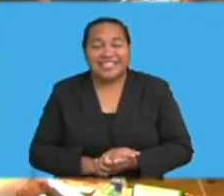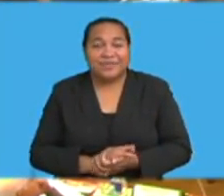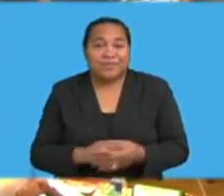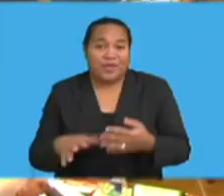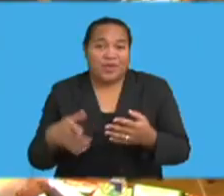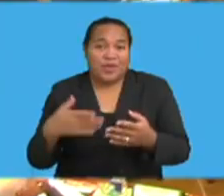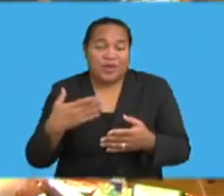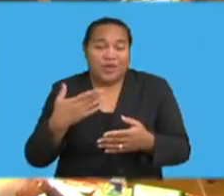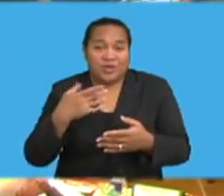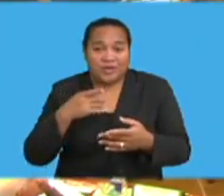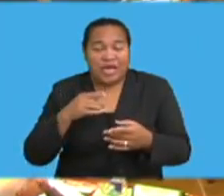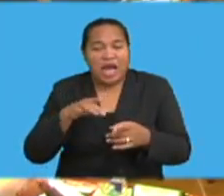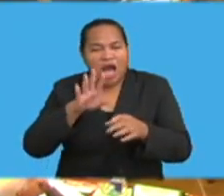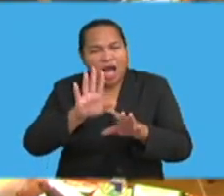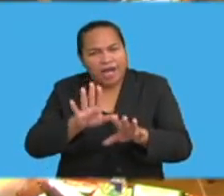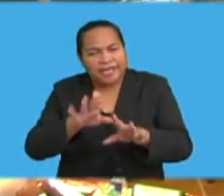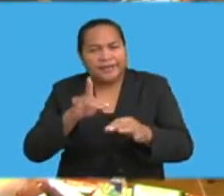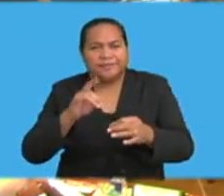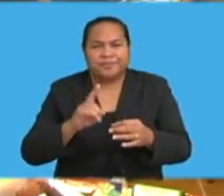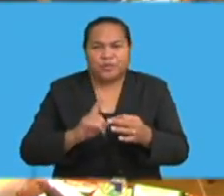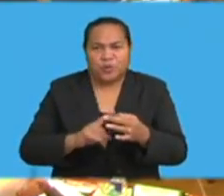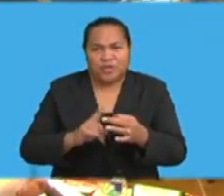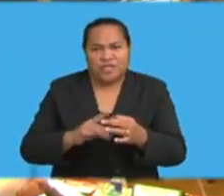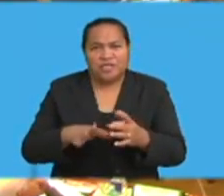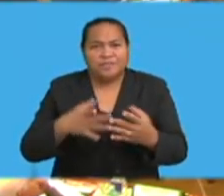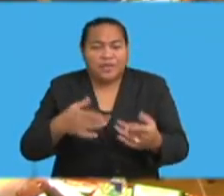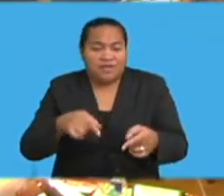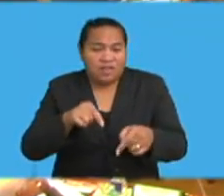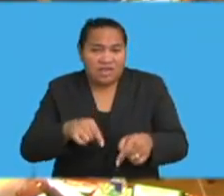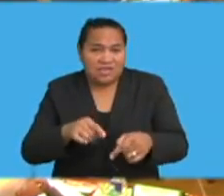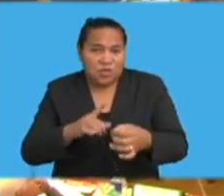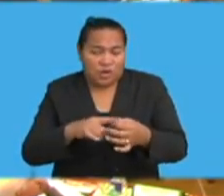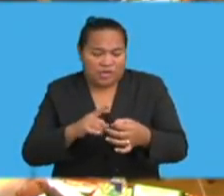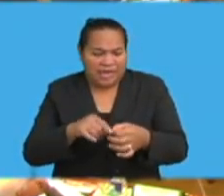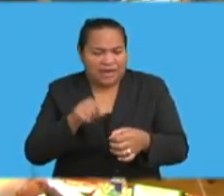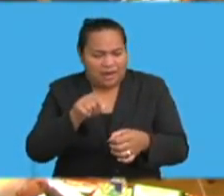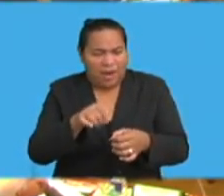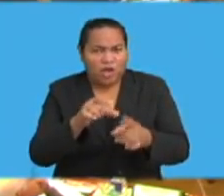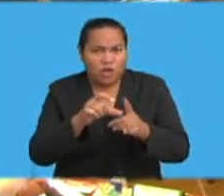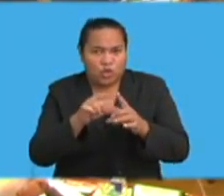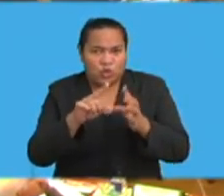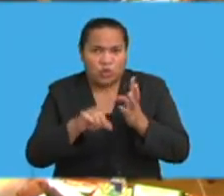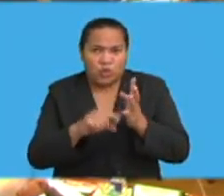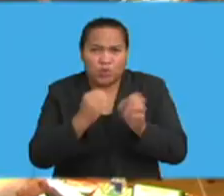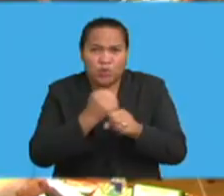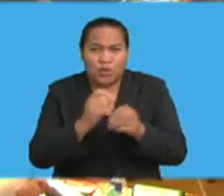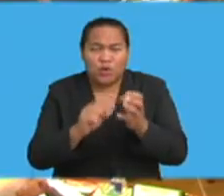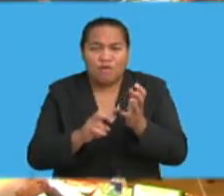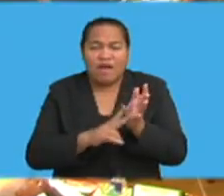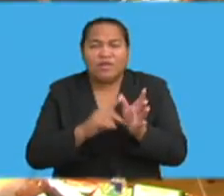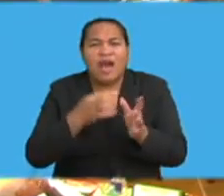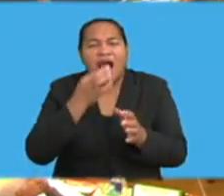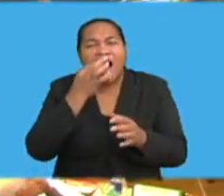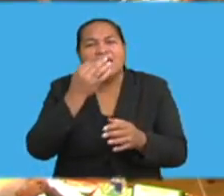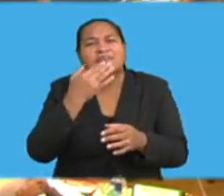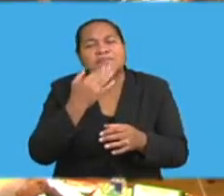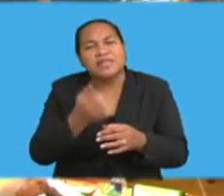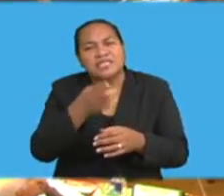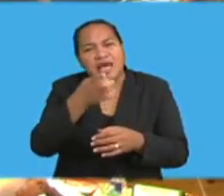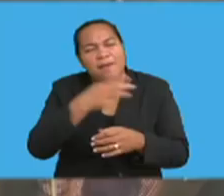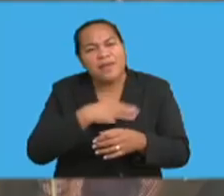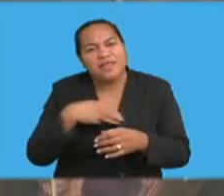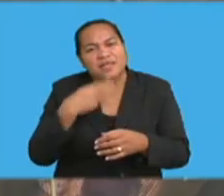of rural electrification, in this particular question, Duguvatu, can the Honourable Minister give